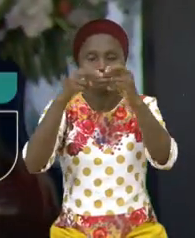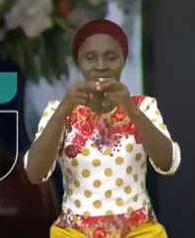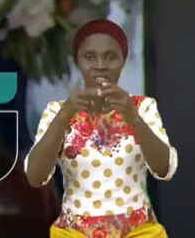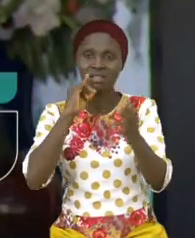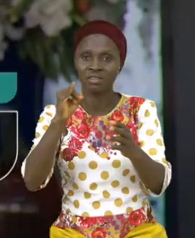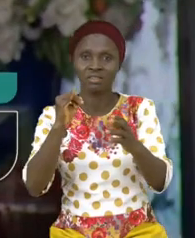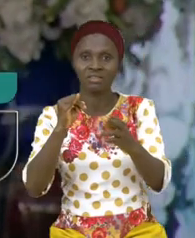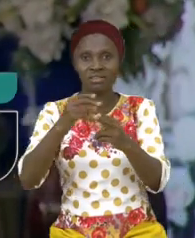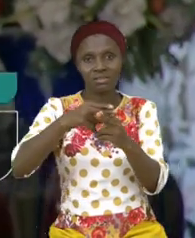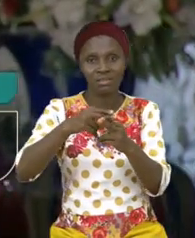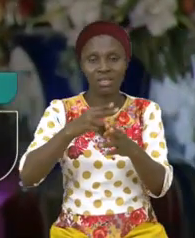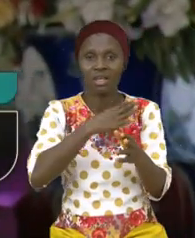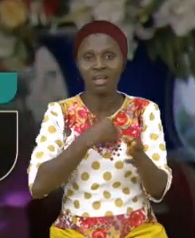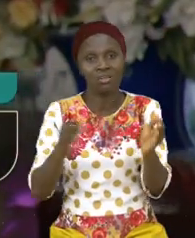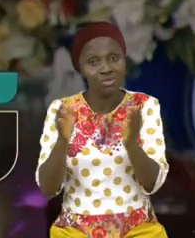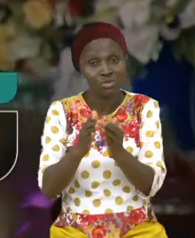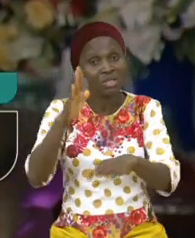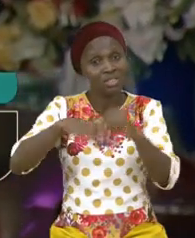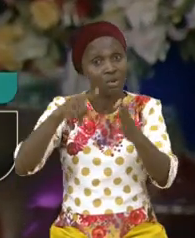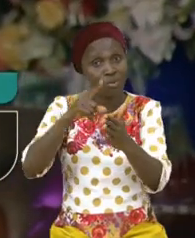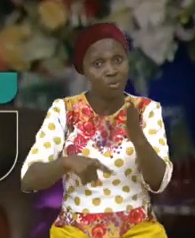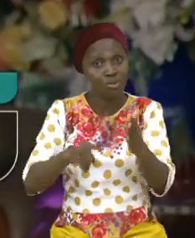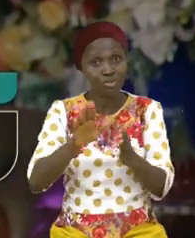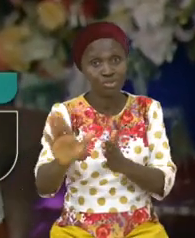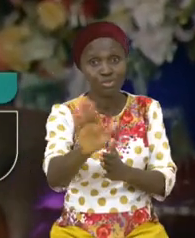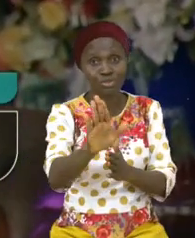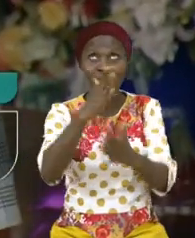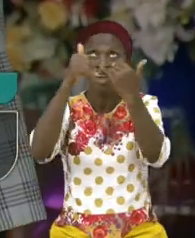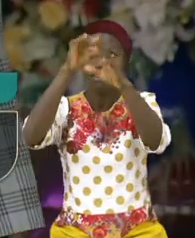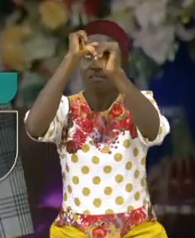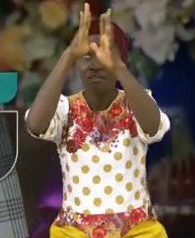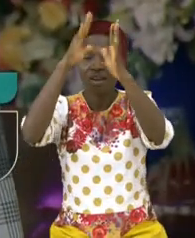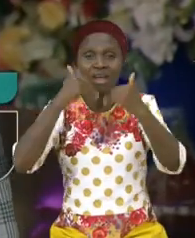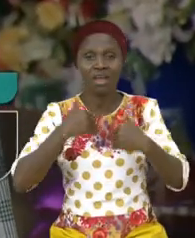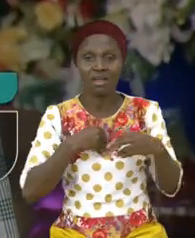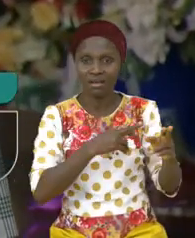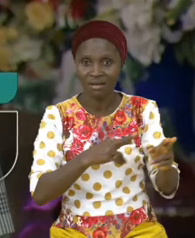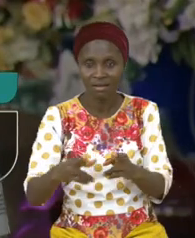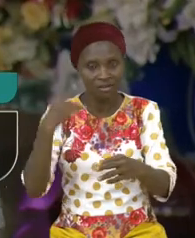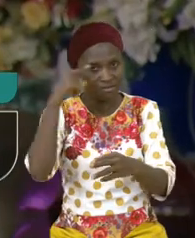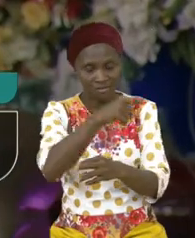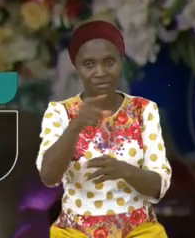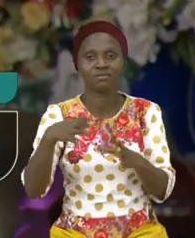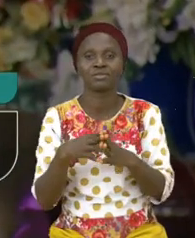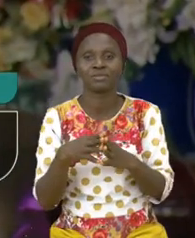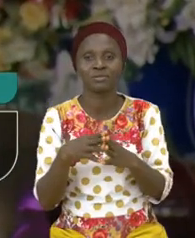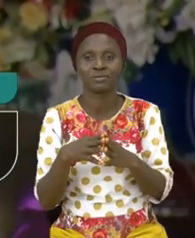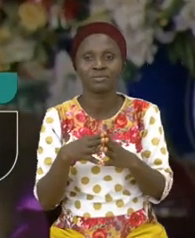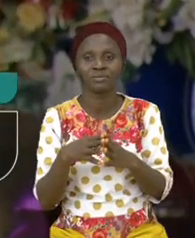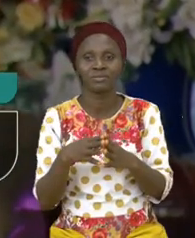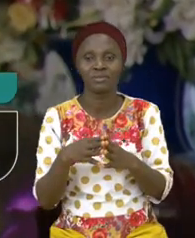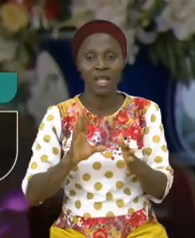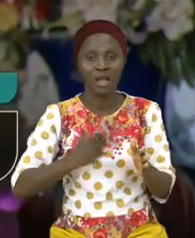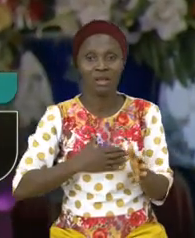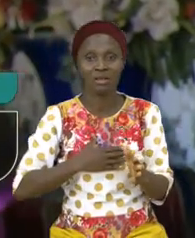what your heavenly father has for you. Our fathers mean well. They have not gone